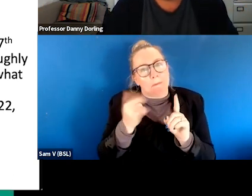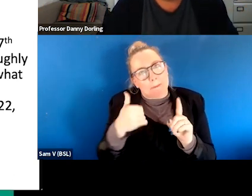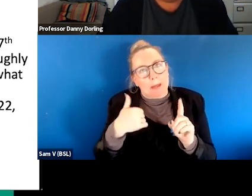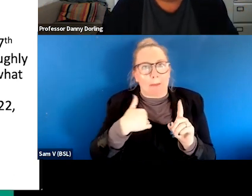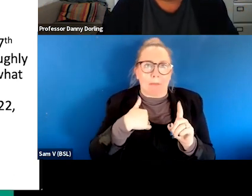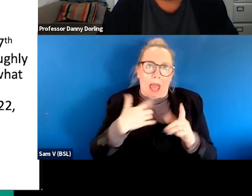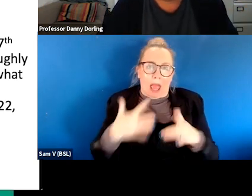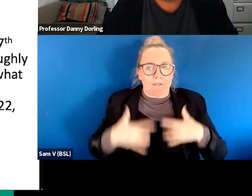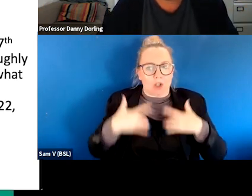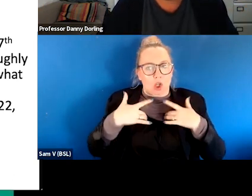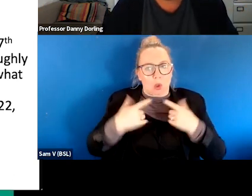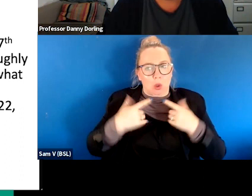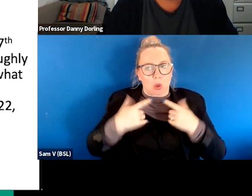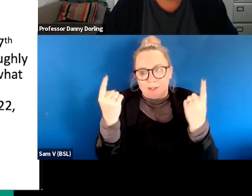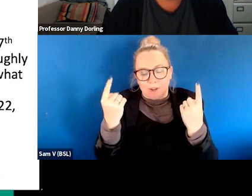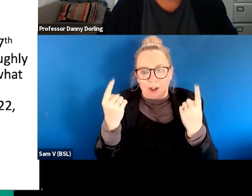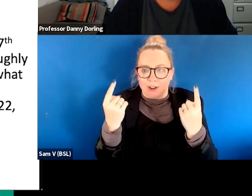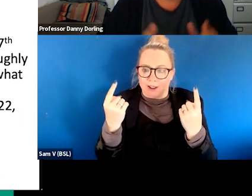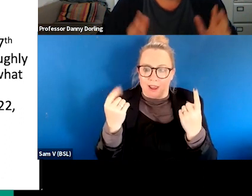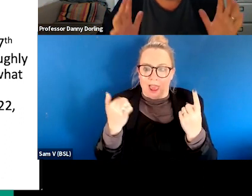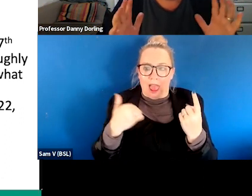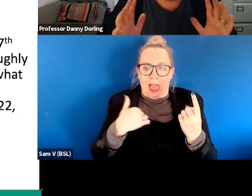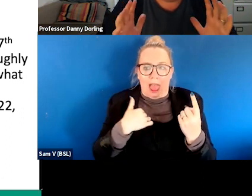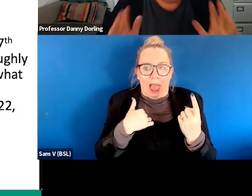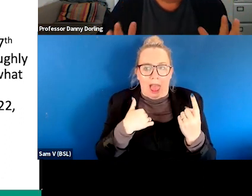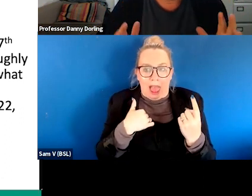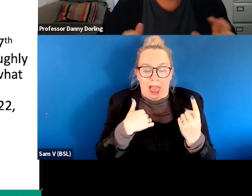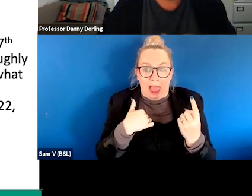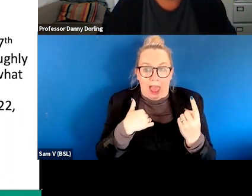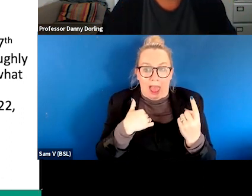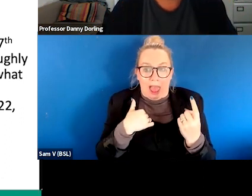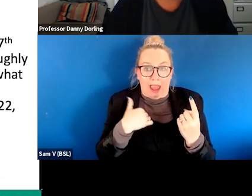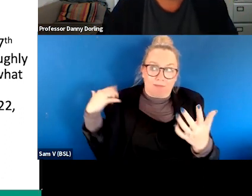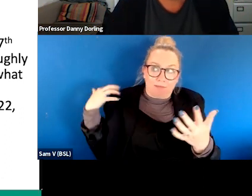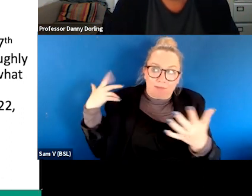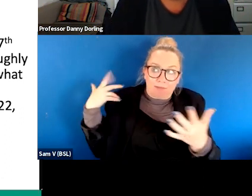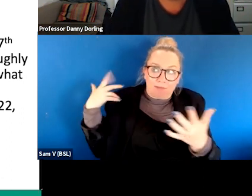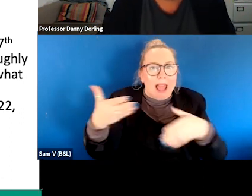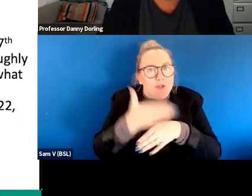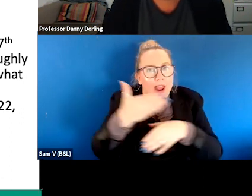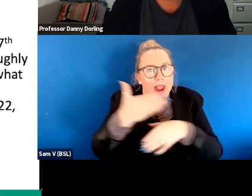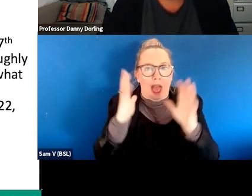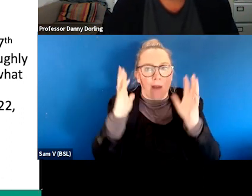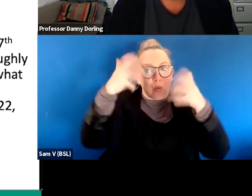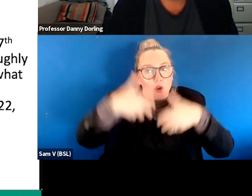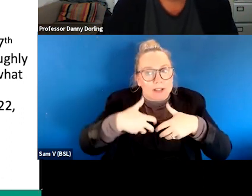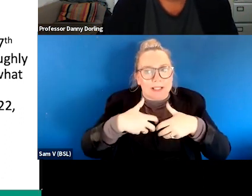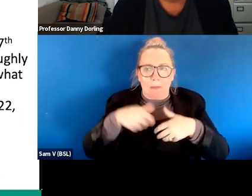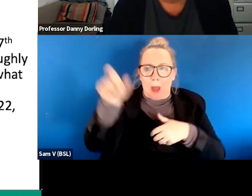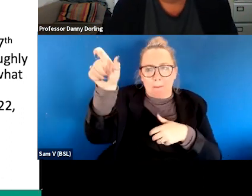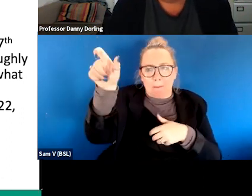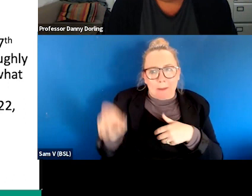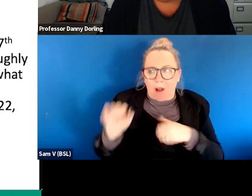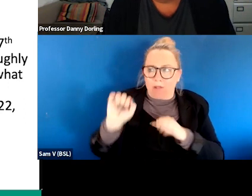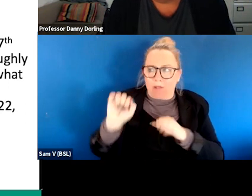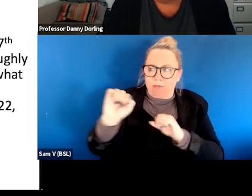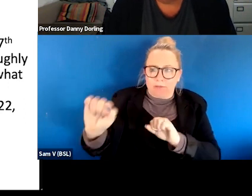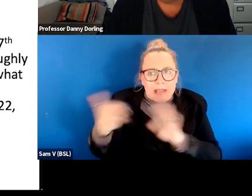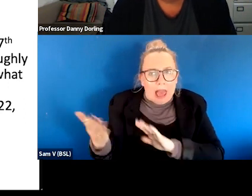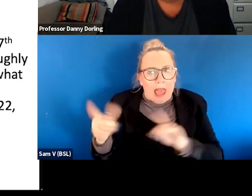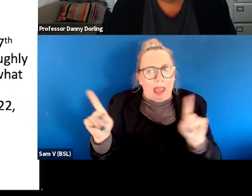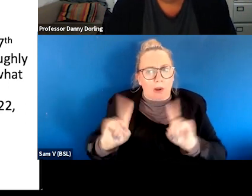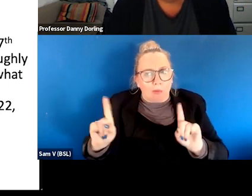I've spent a lot of my adult life worrying about what people die of, whereas for many people, this was the first time in their life they considered